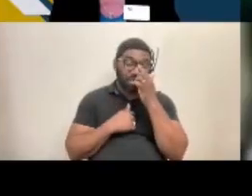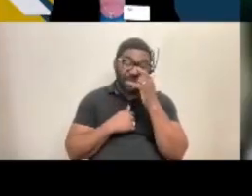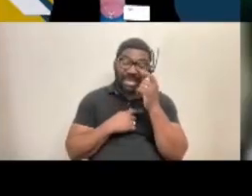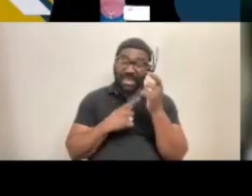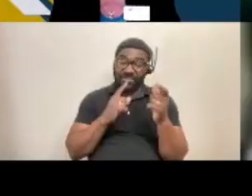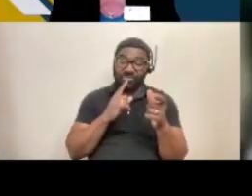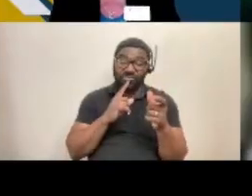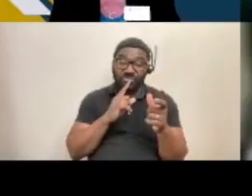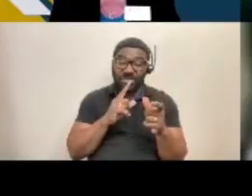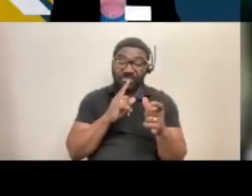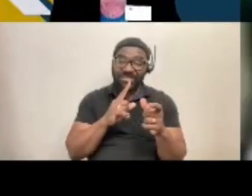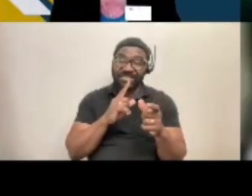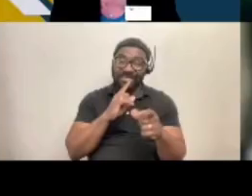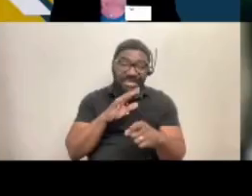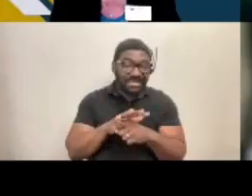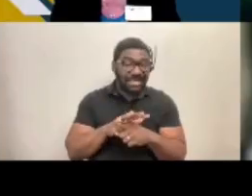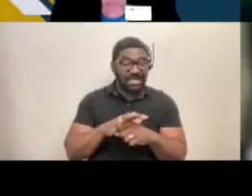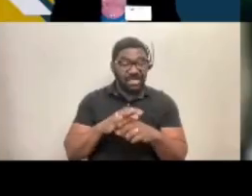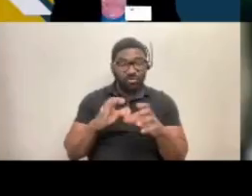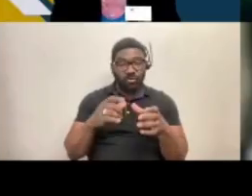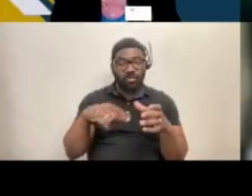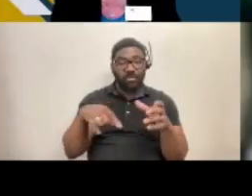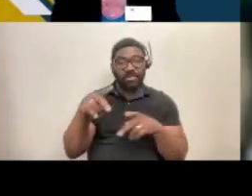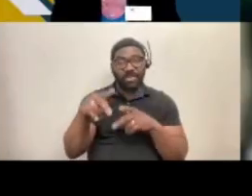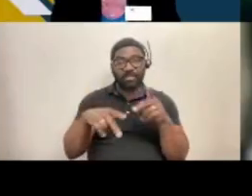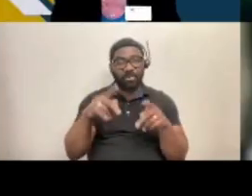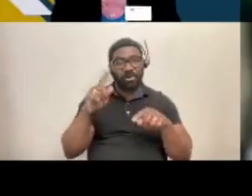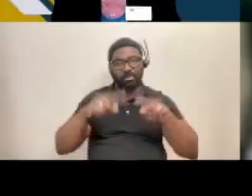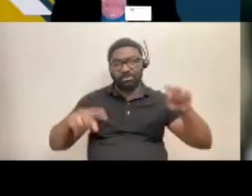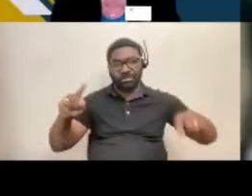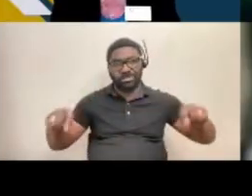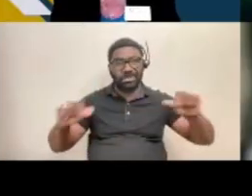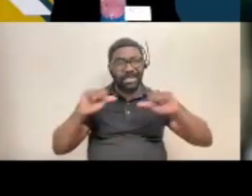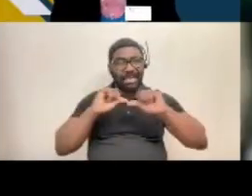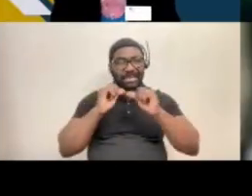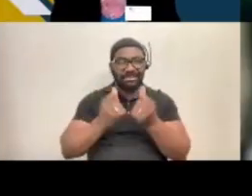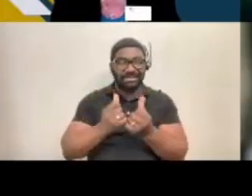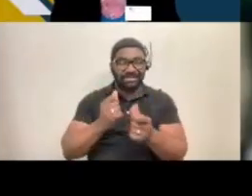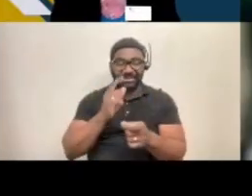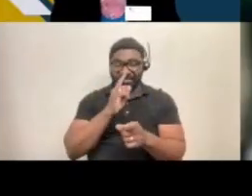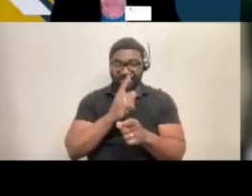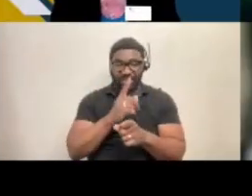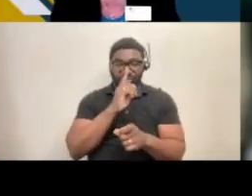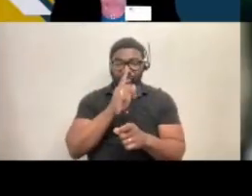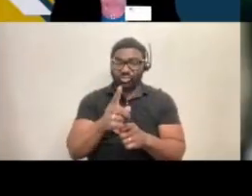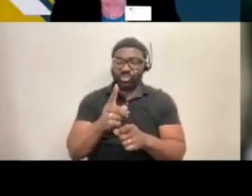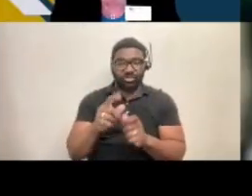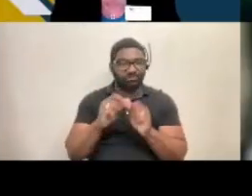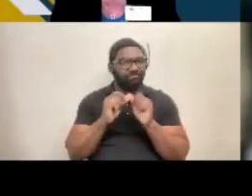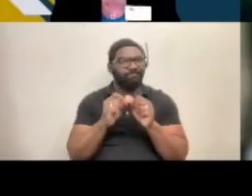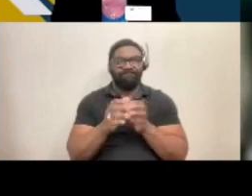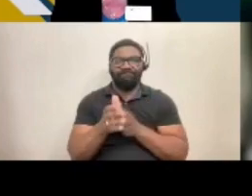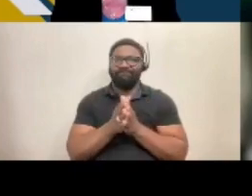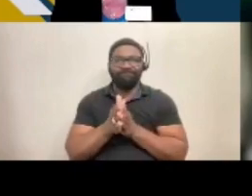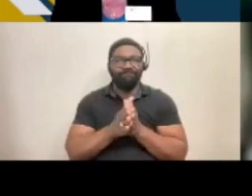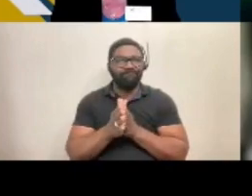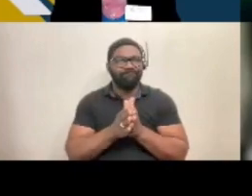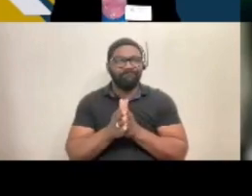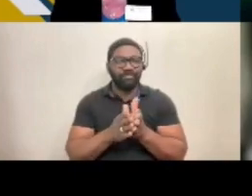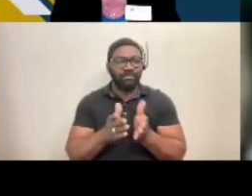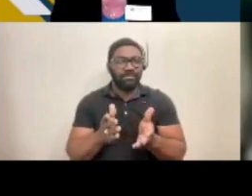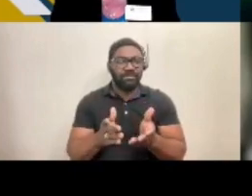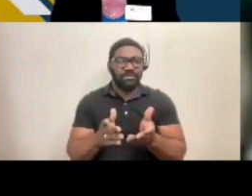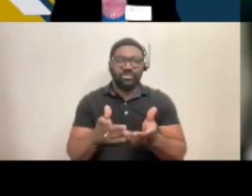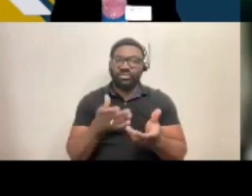people across the agencies that are just making sure that it doesn't fall by the wayside. We have full